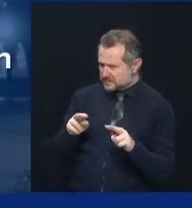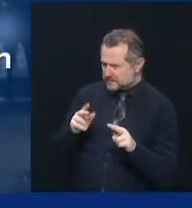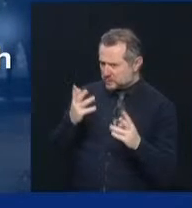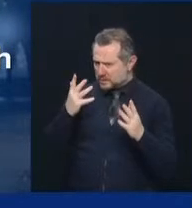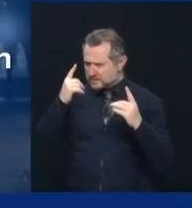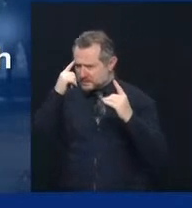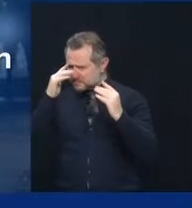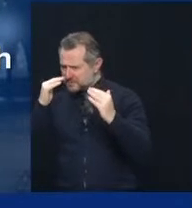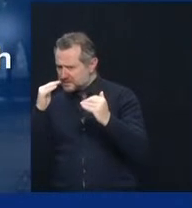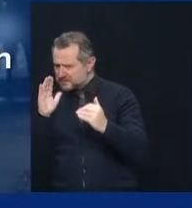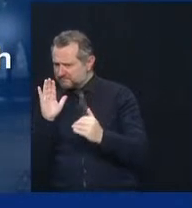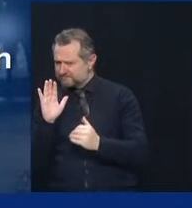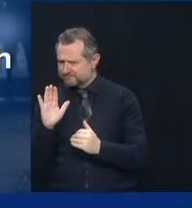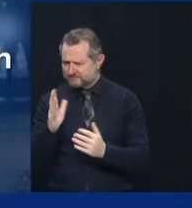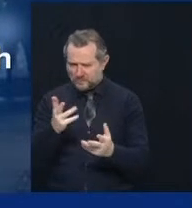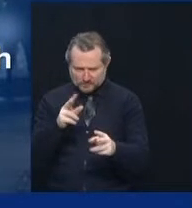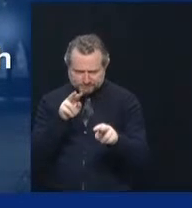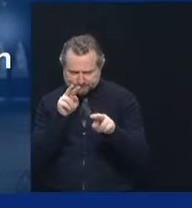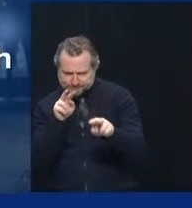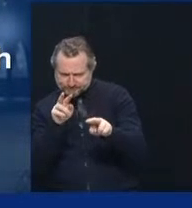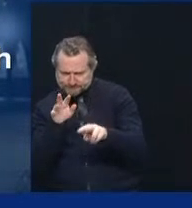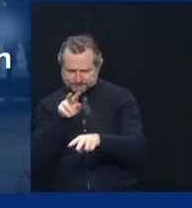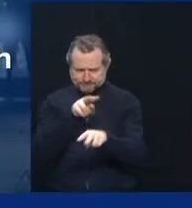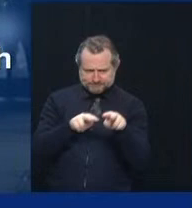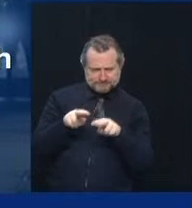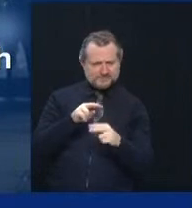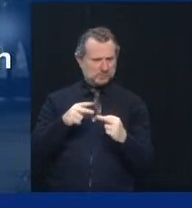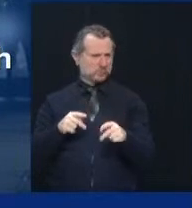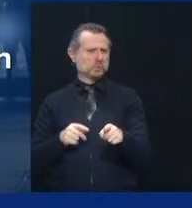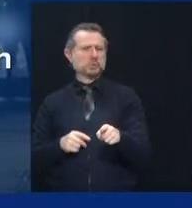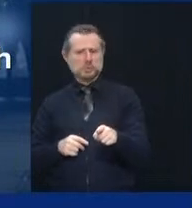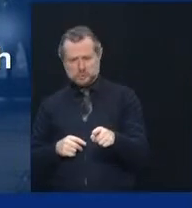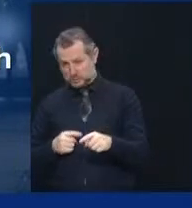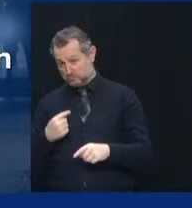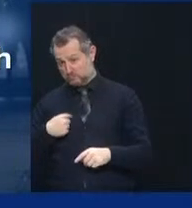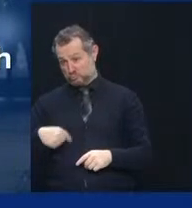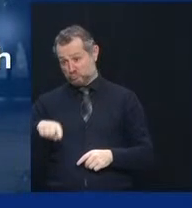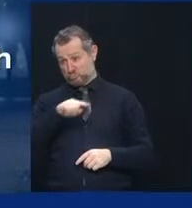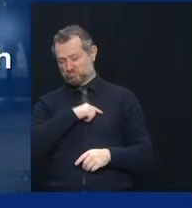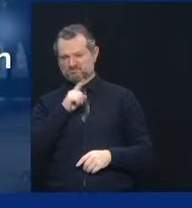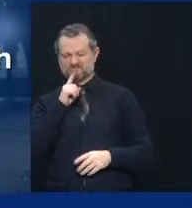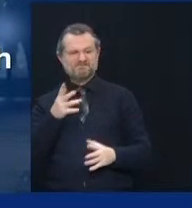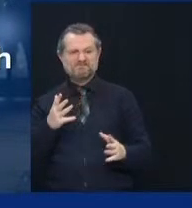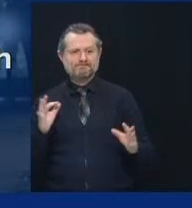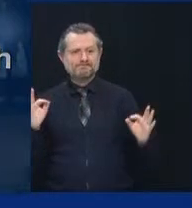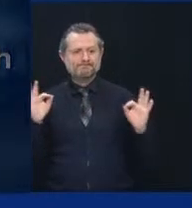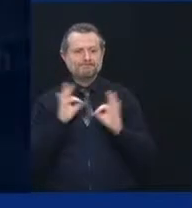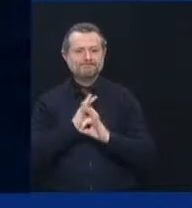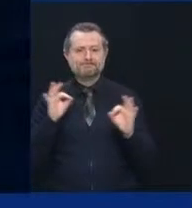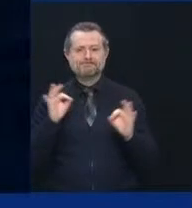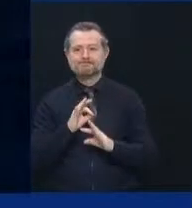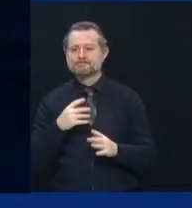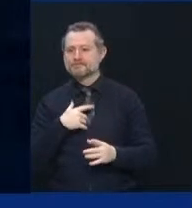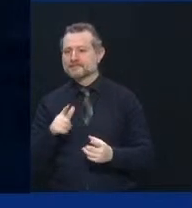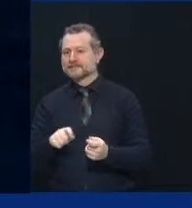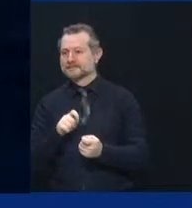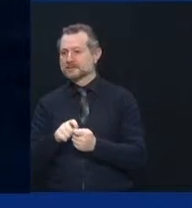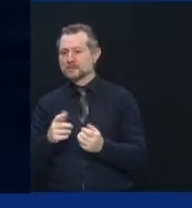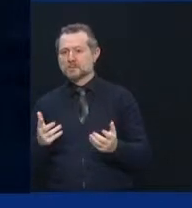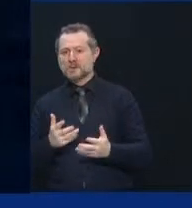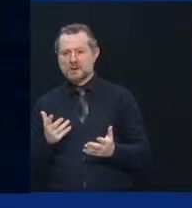something to watch. We don't know exactly what is going on with the new